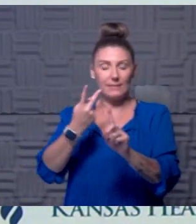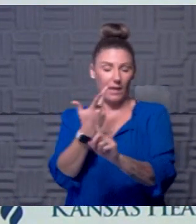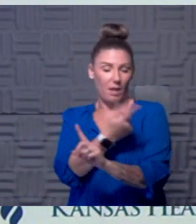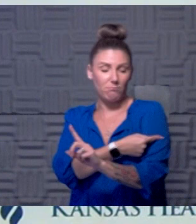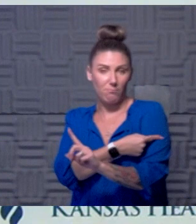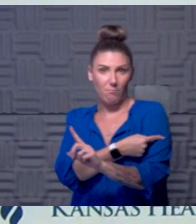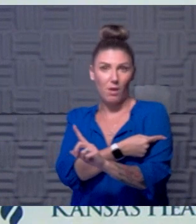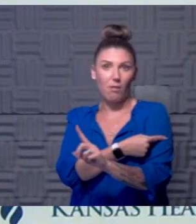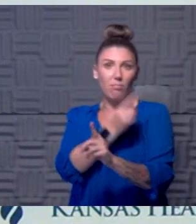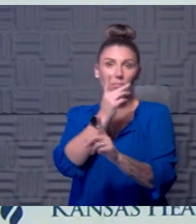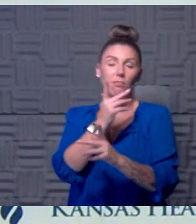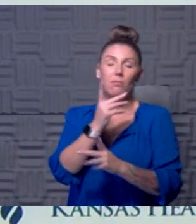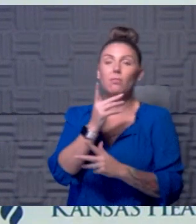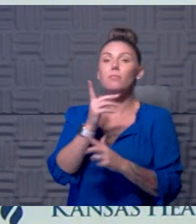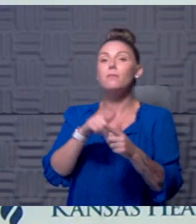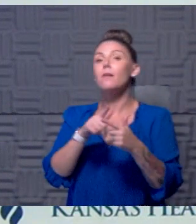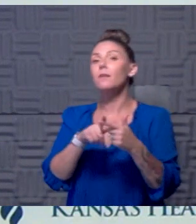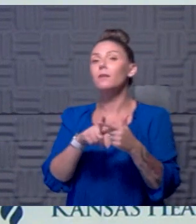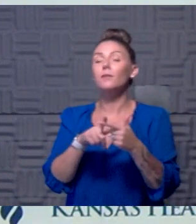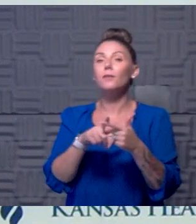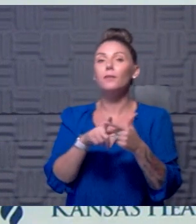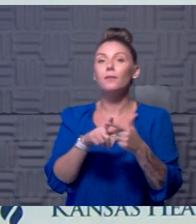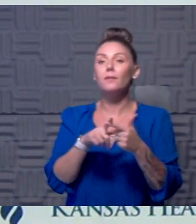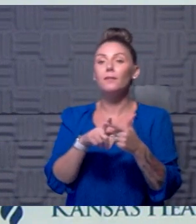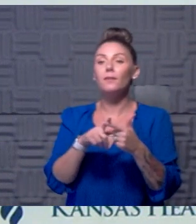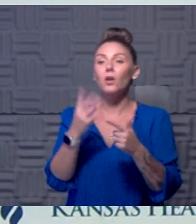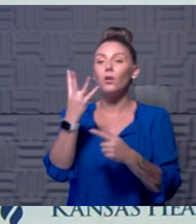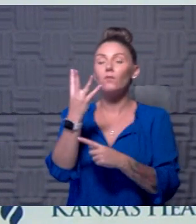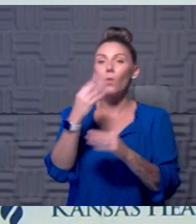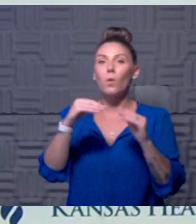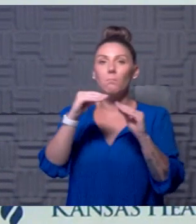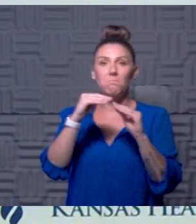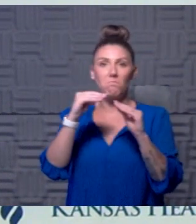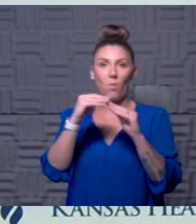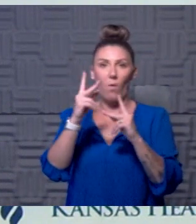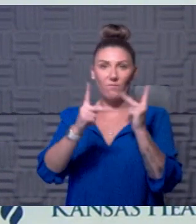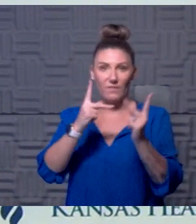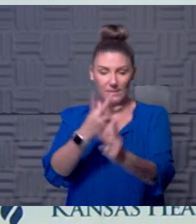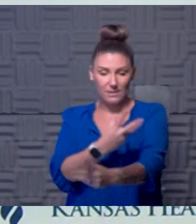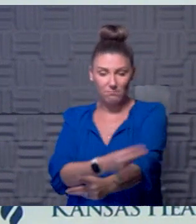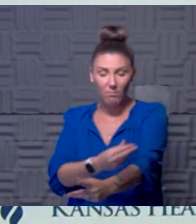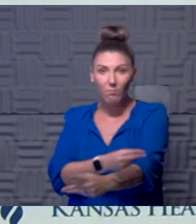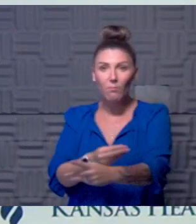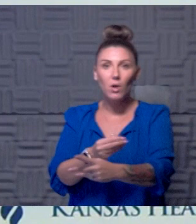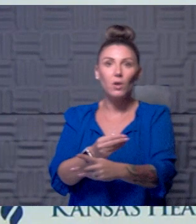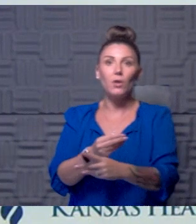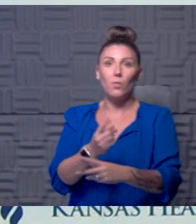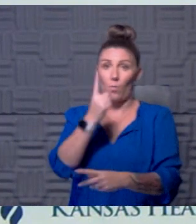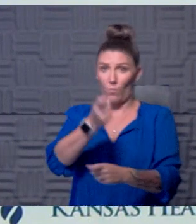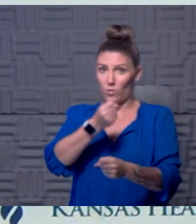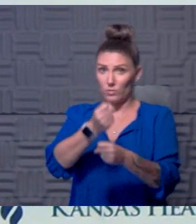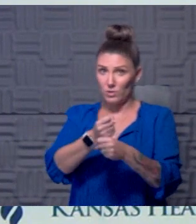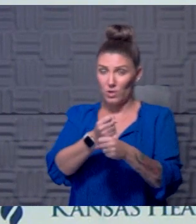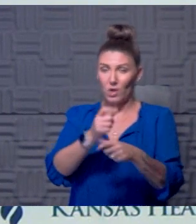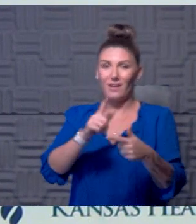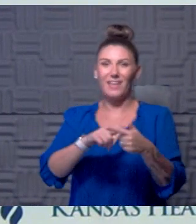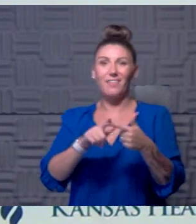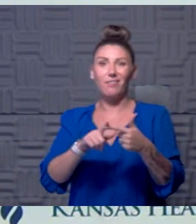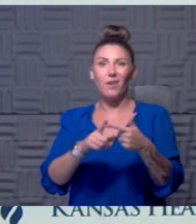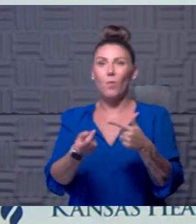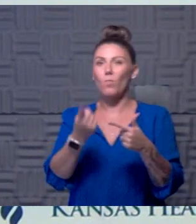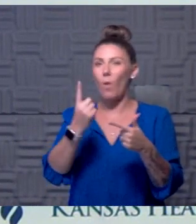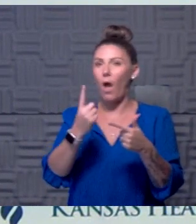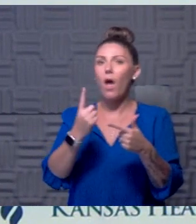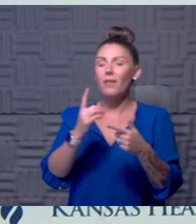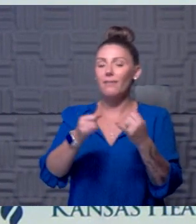vaccine, and then you have 4 more visits for blood draw during the first year and 1 more visit the last year. So in total,